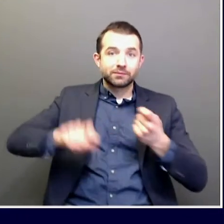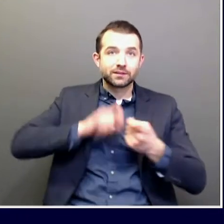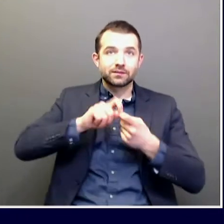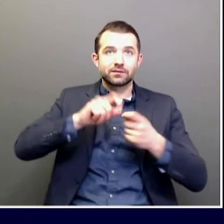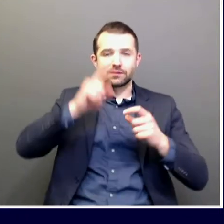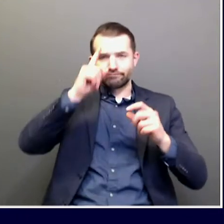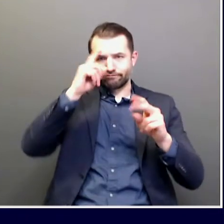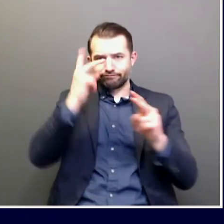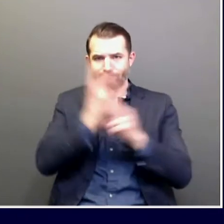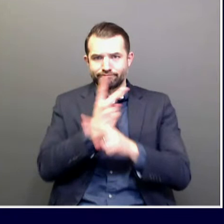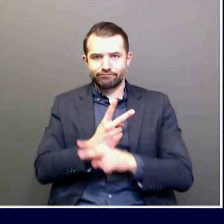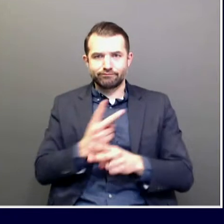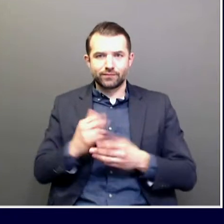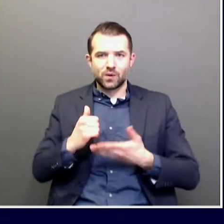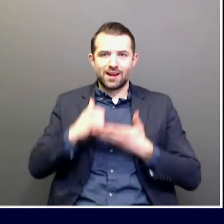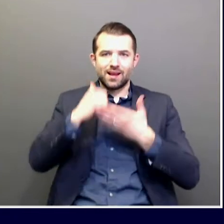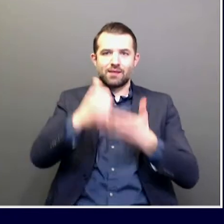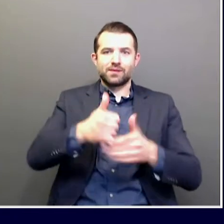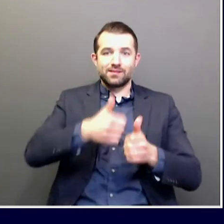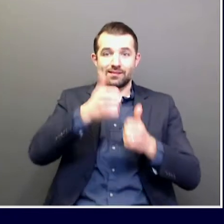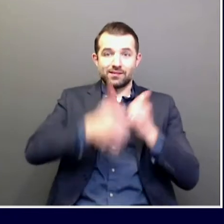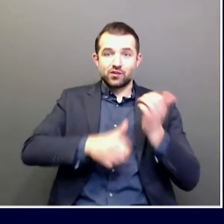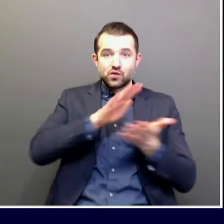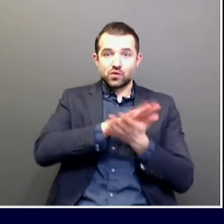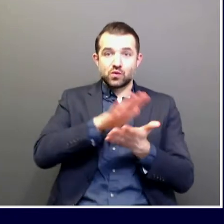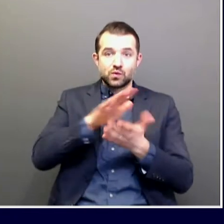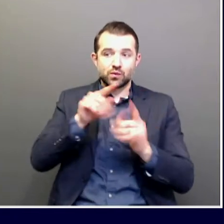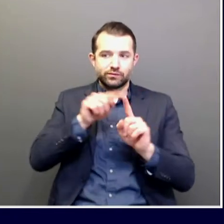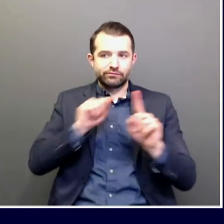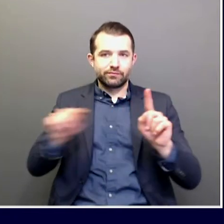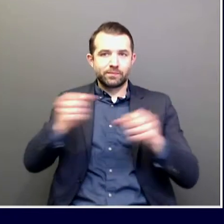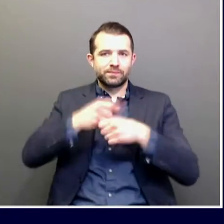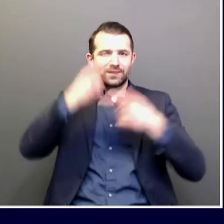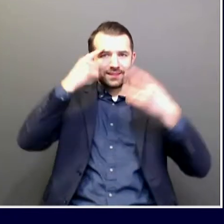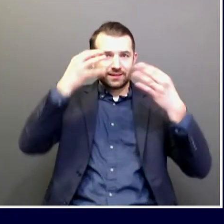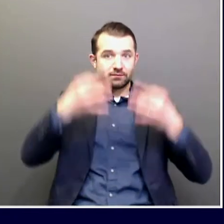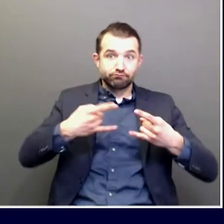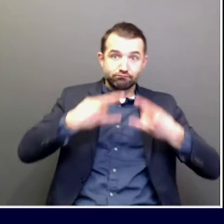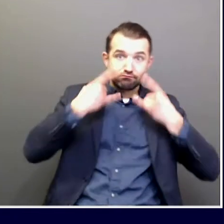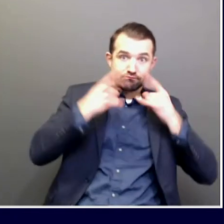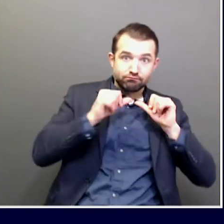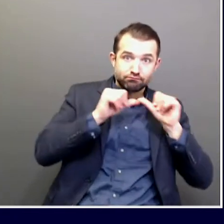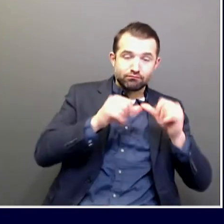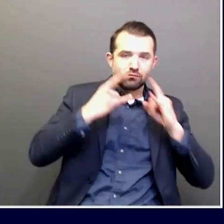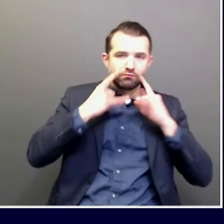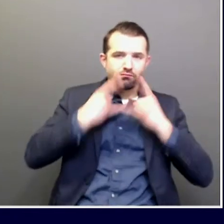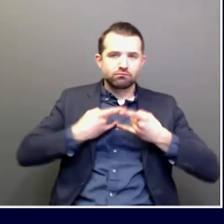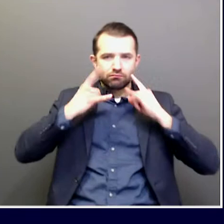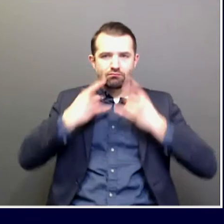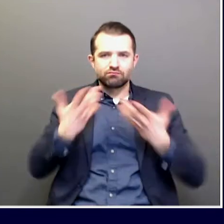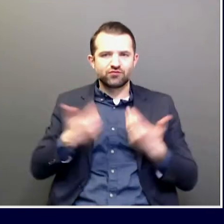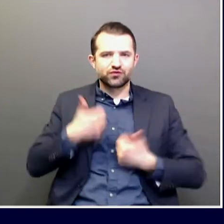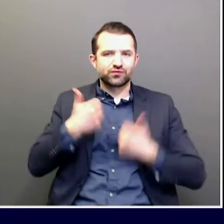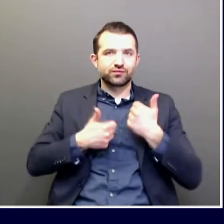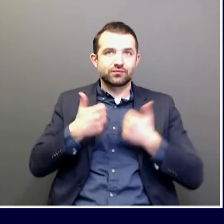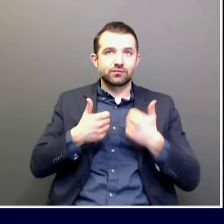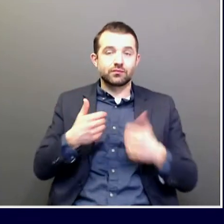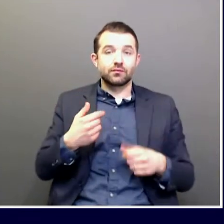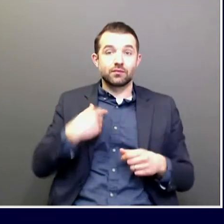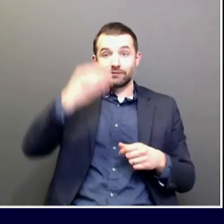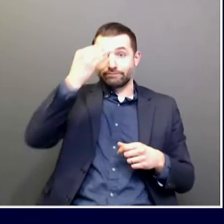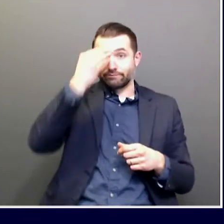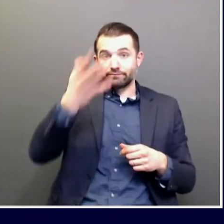et cetera, are essentially adopting the approach that Maine has taken throughout the school year, which is one